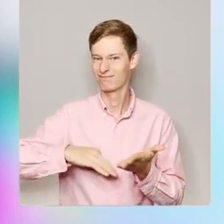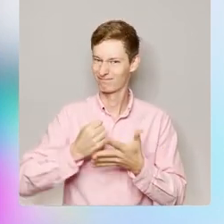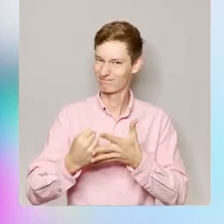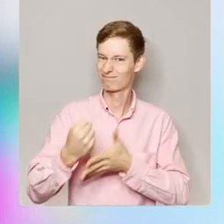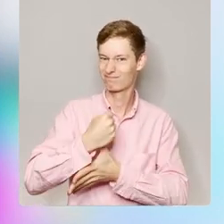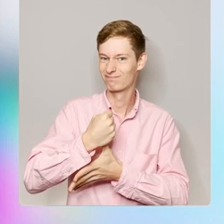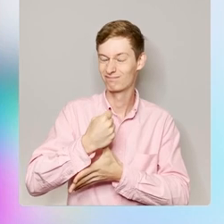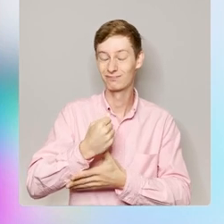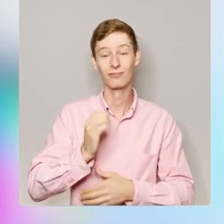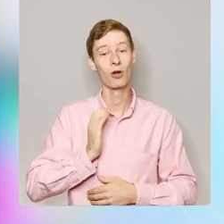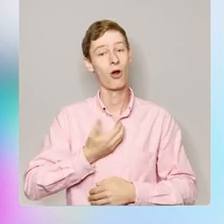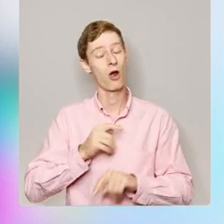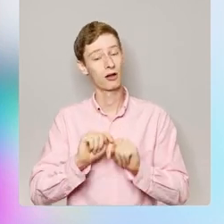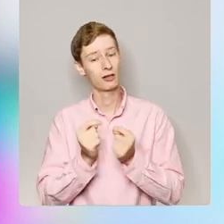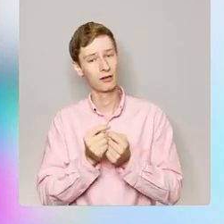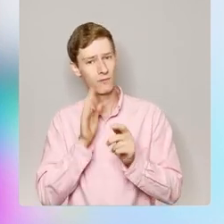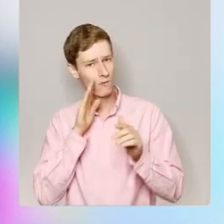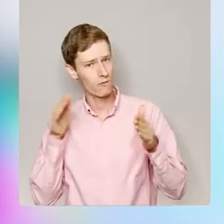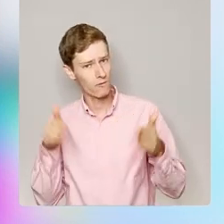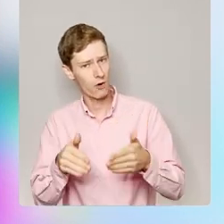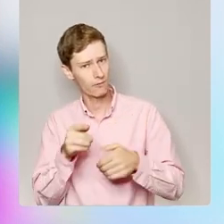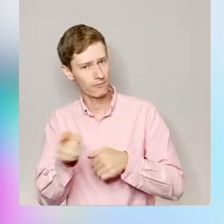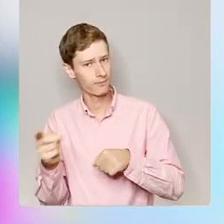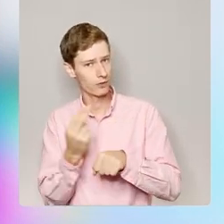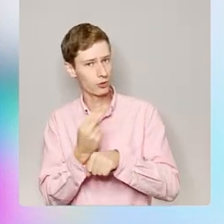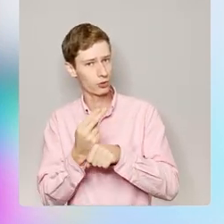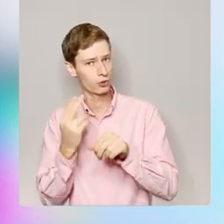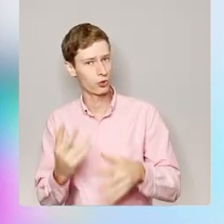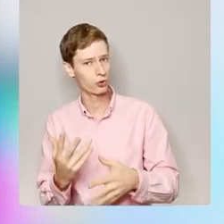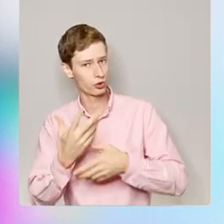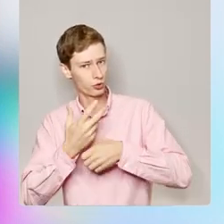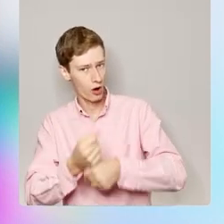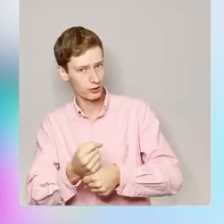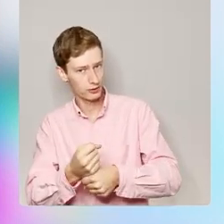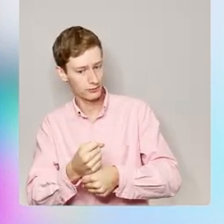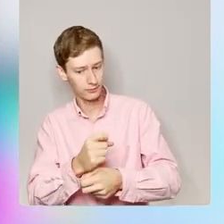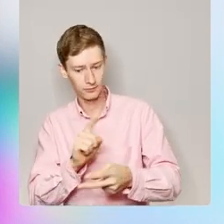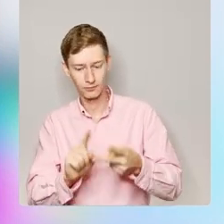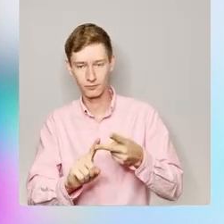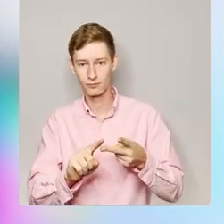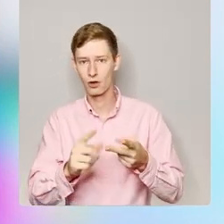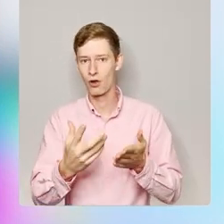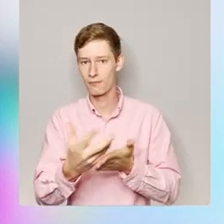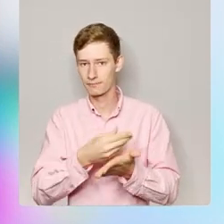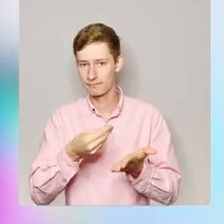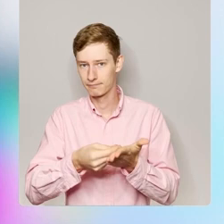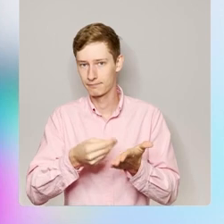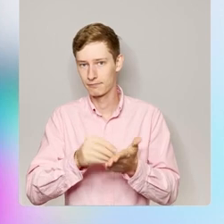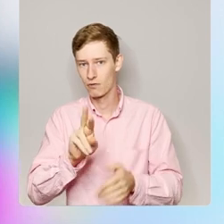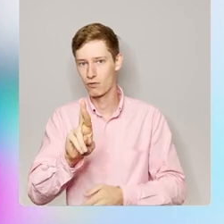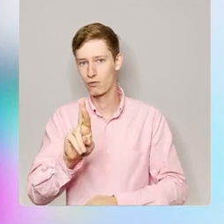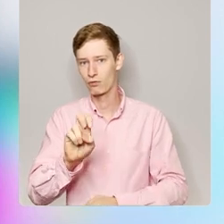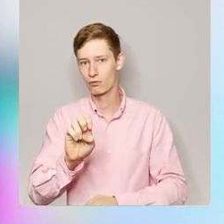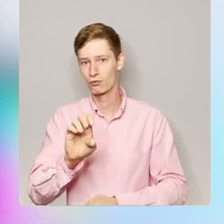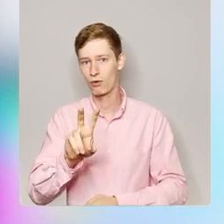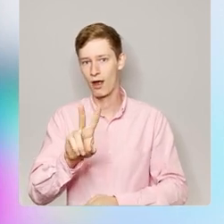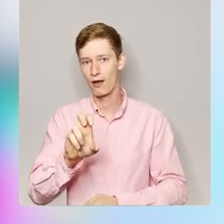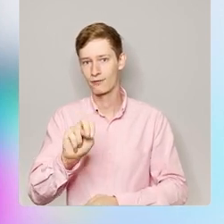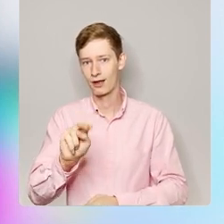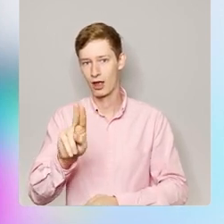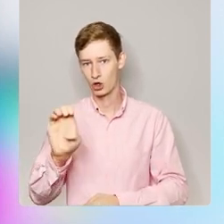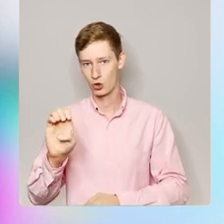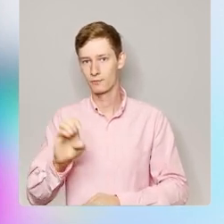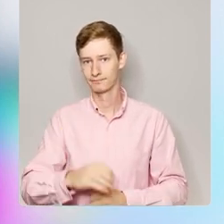team, you know, we focused on user trust and revenue generation as our North Star goals.